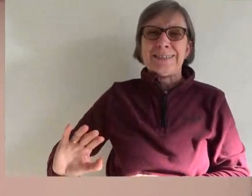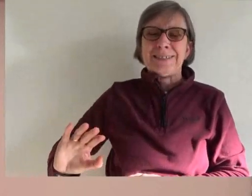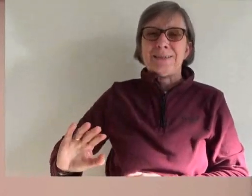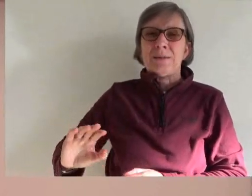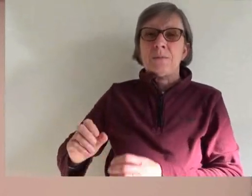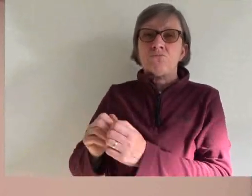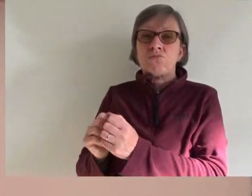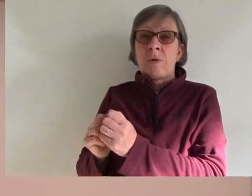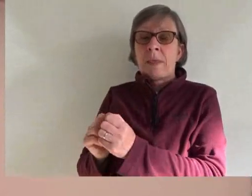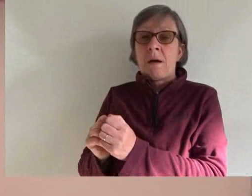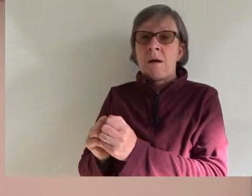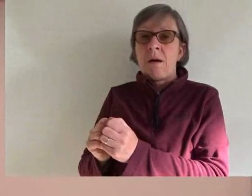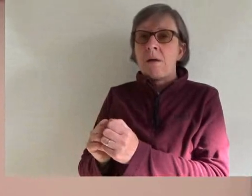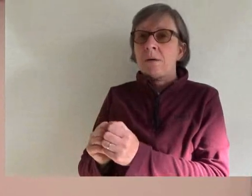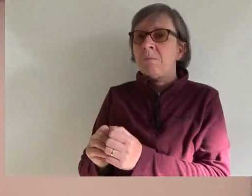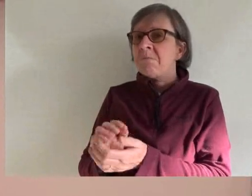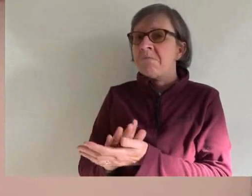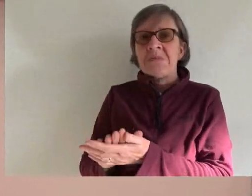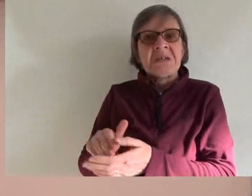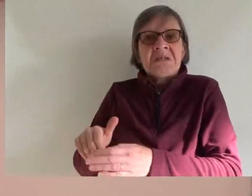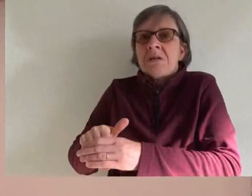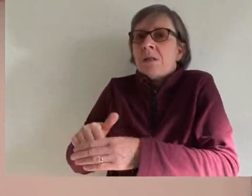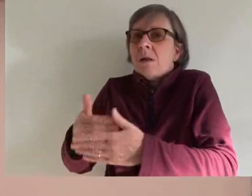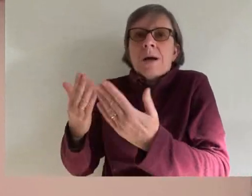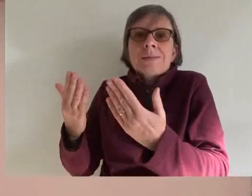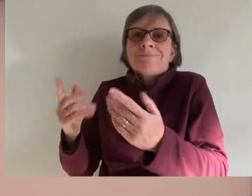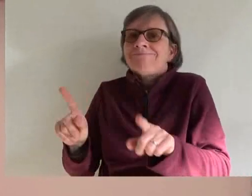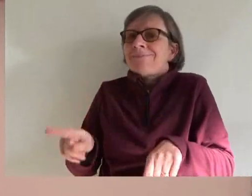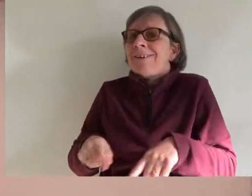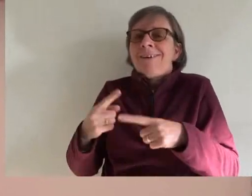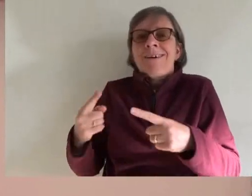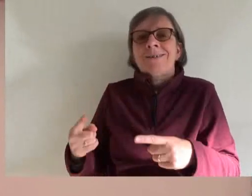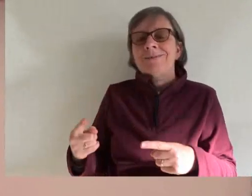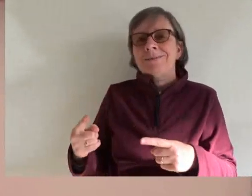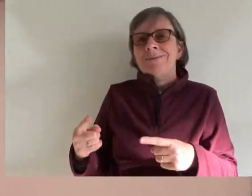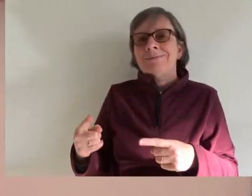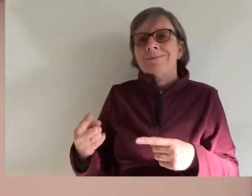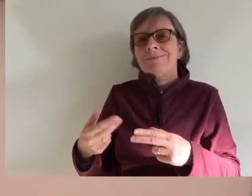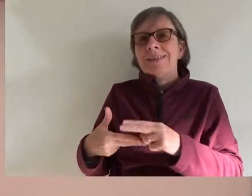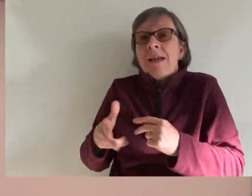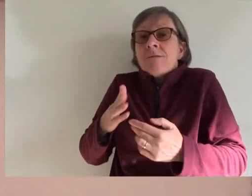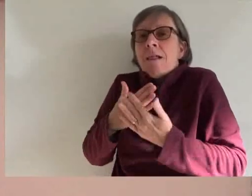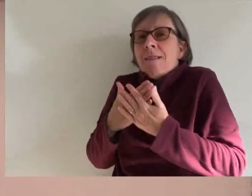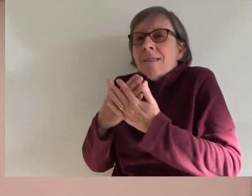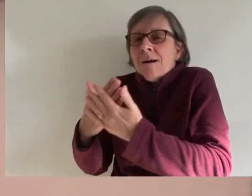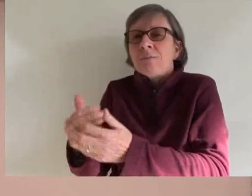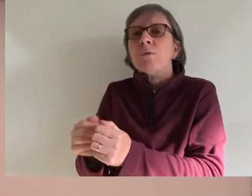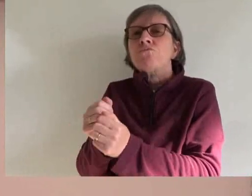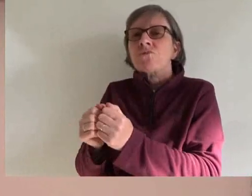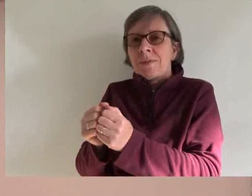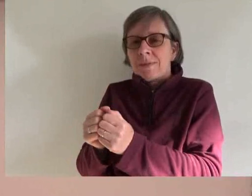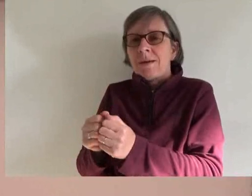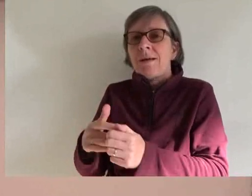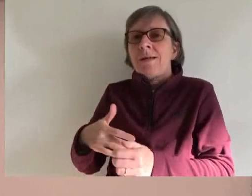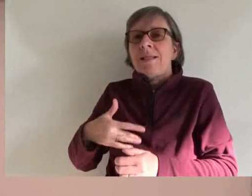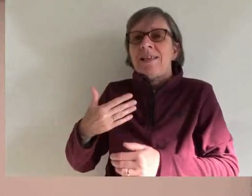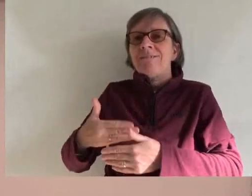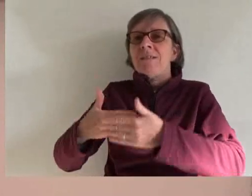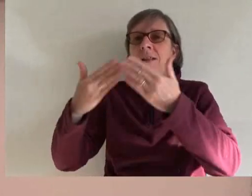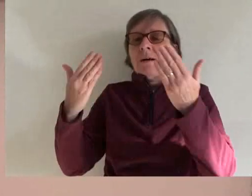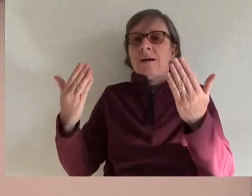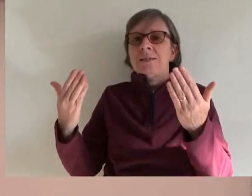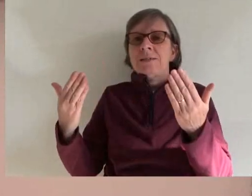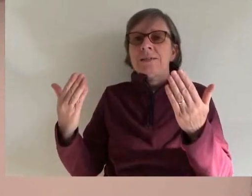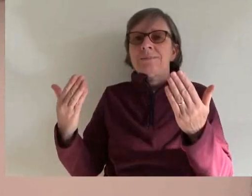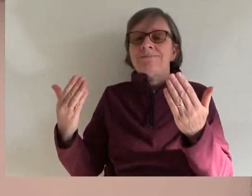claims to be in the light but hates his brother is still in the darkness. Whoever loves his brother lives in the light, and